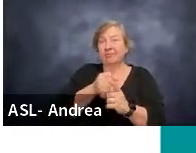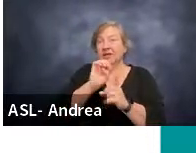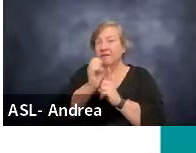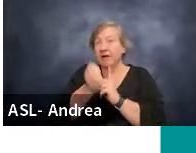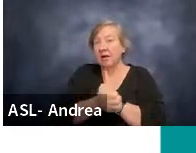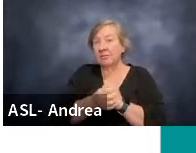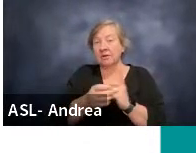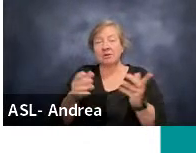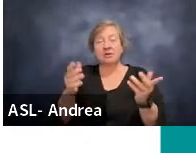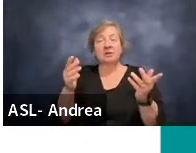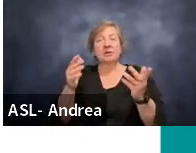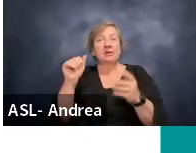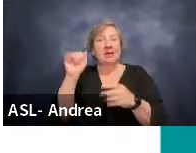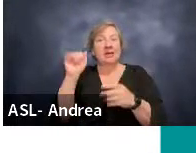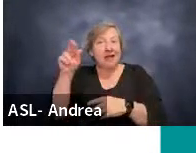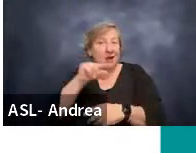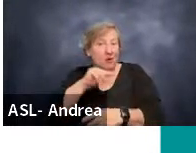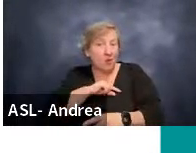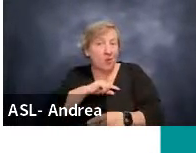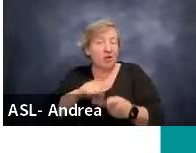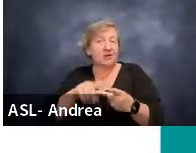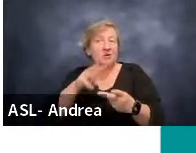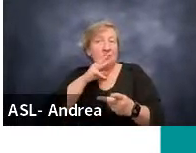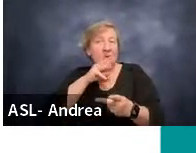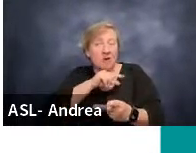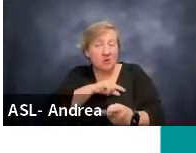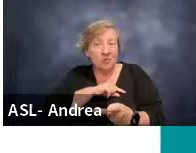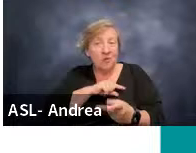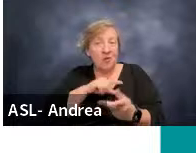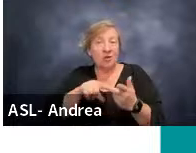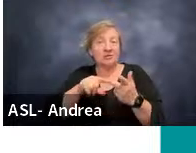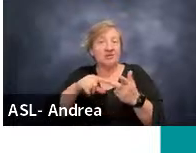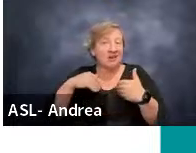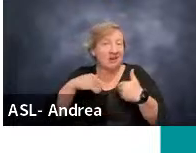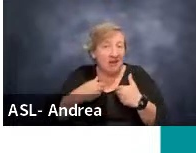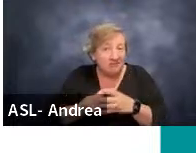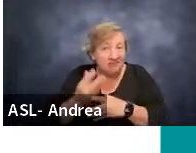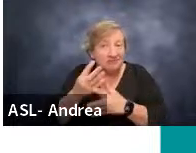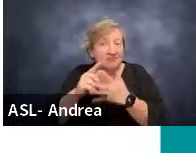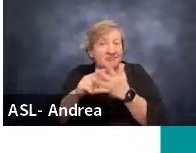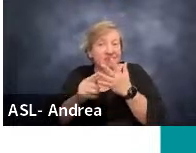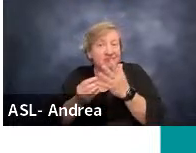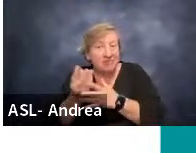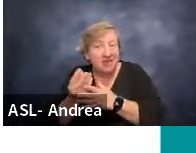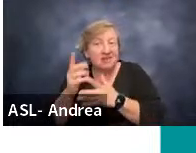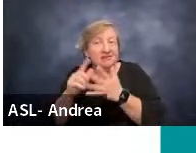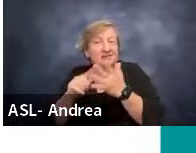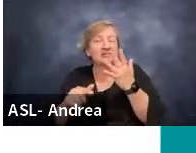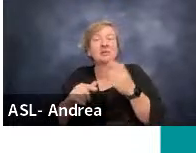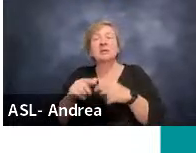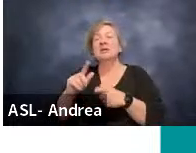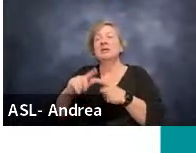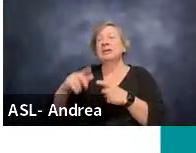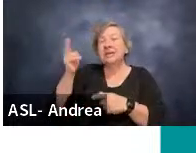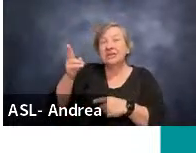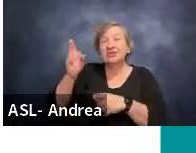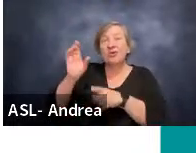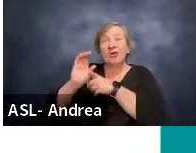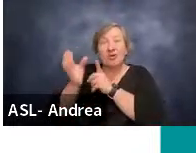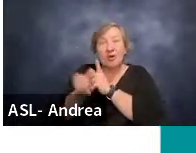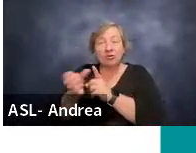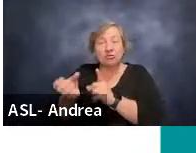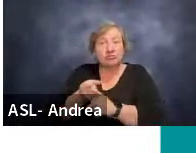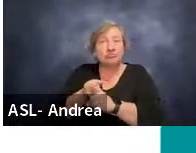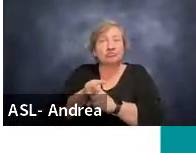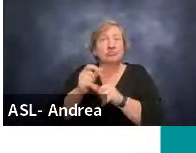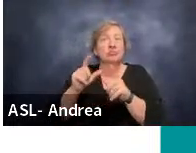water quality, ecosystems, climate, etc. Historic and cultural impacts, including consideration